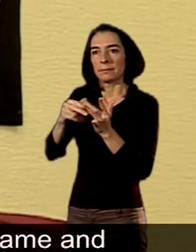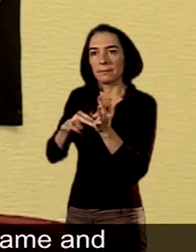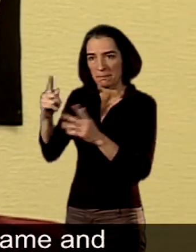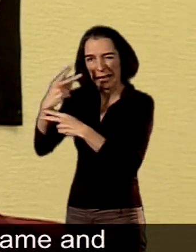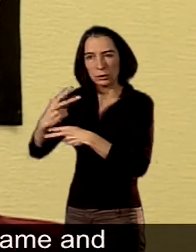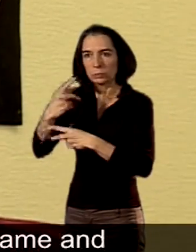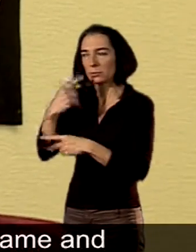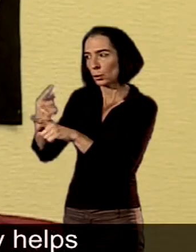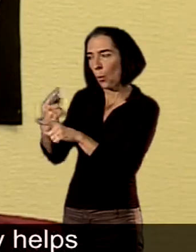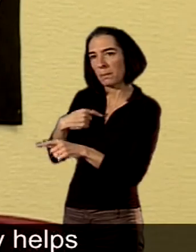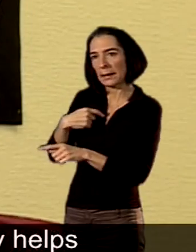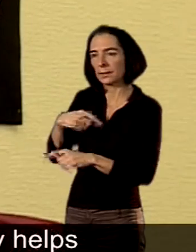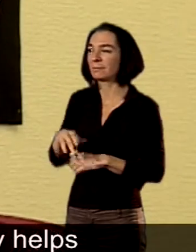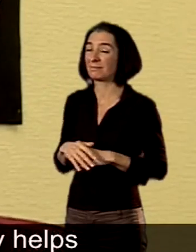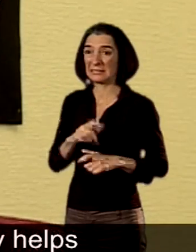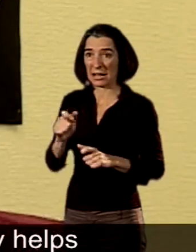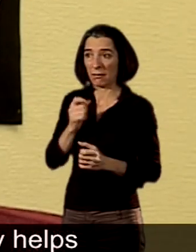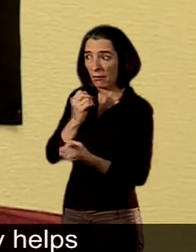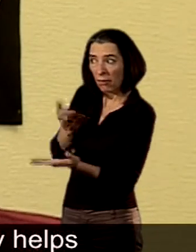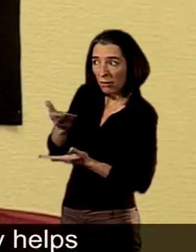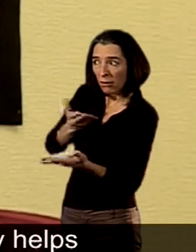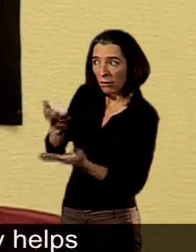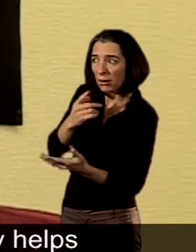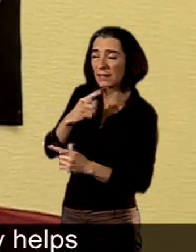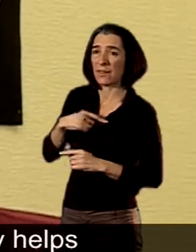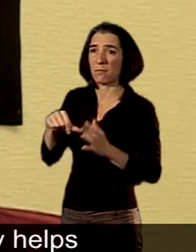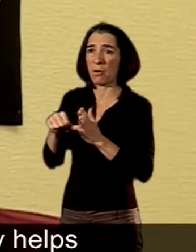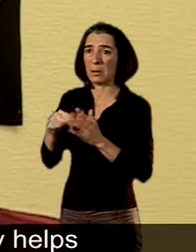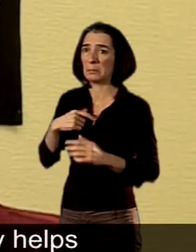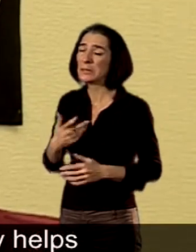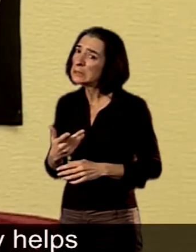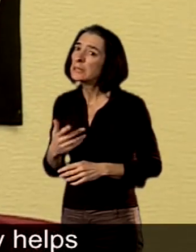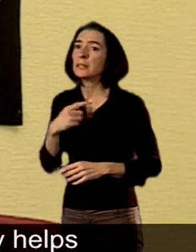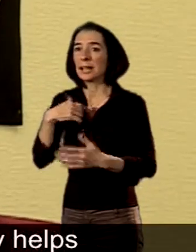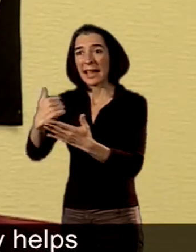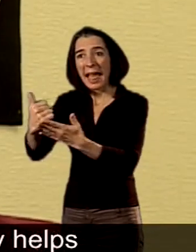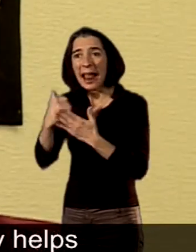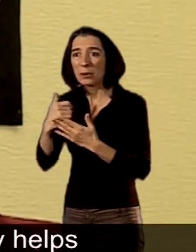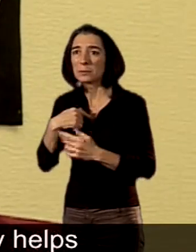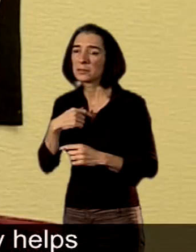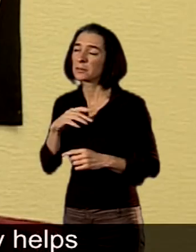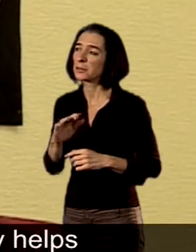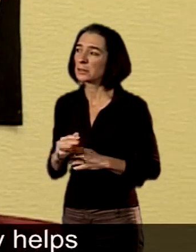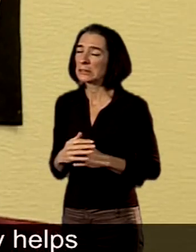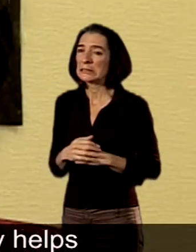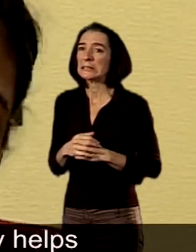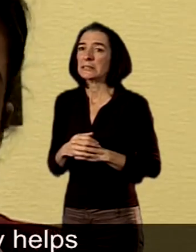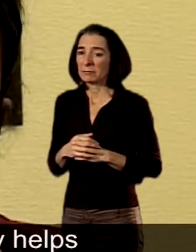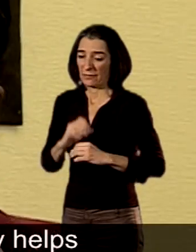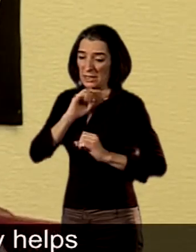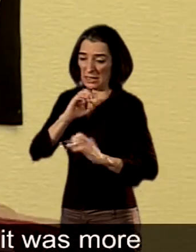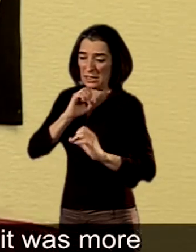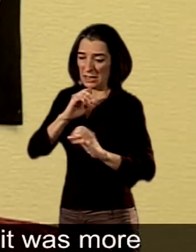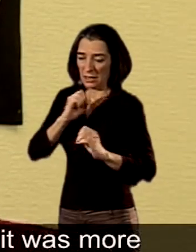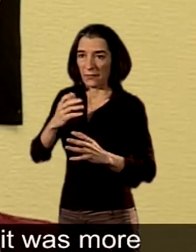I still talk to her now. If I have a problem, I go to her. And it usually helps because it gets a lot of your